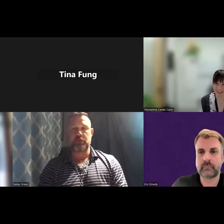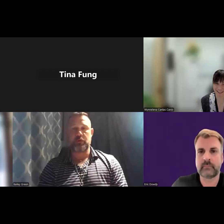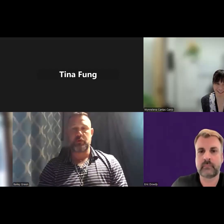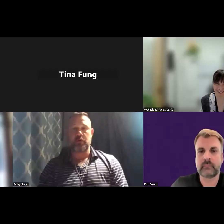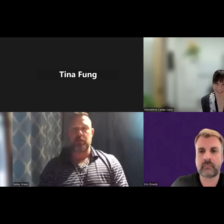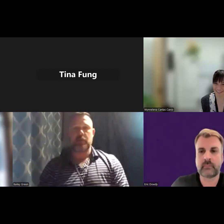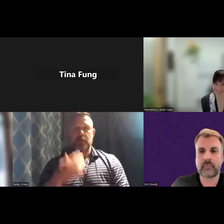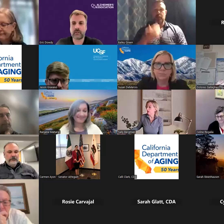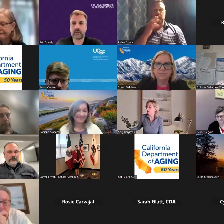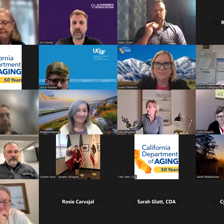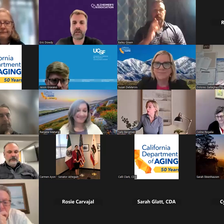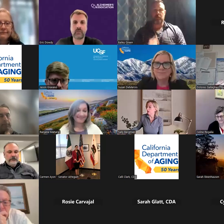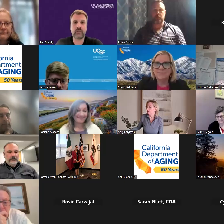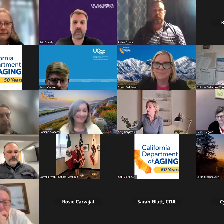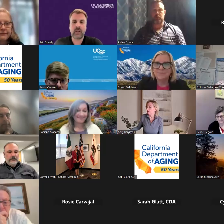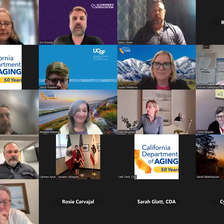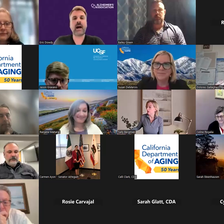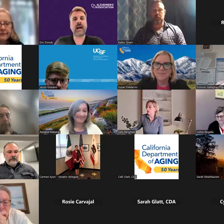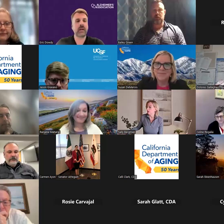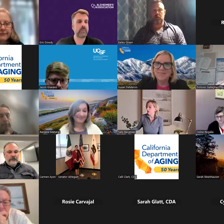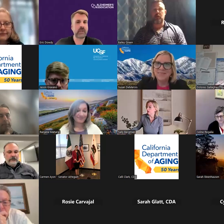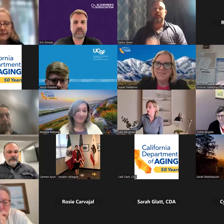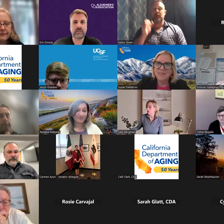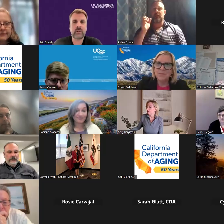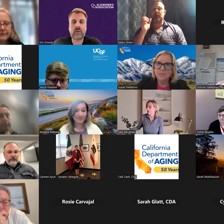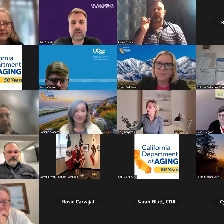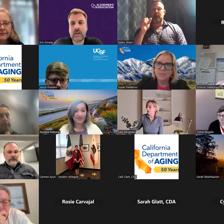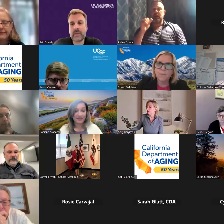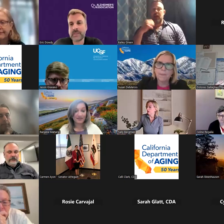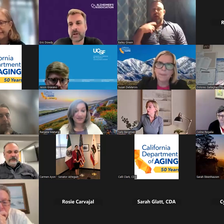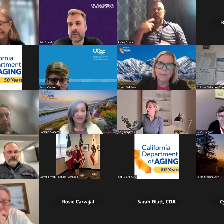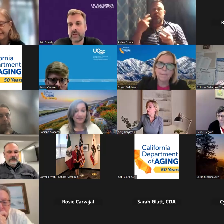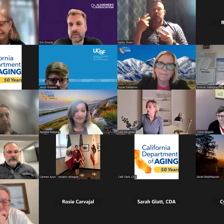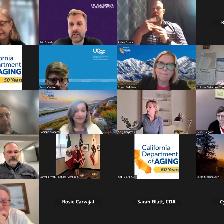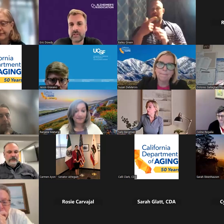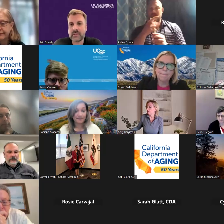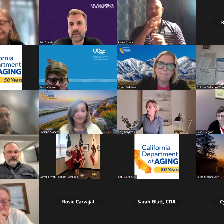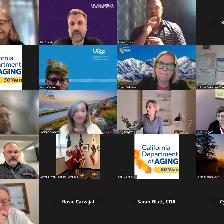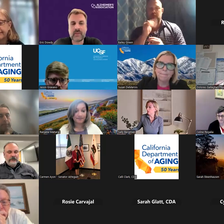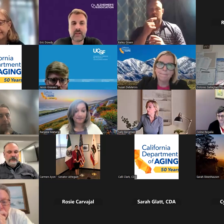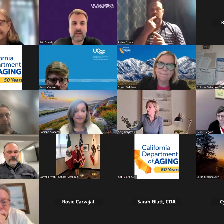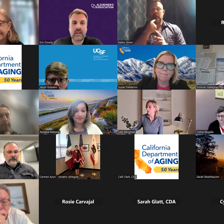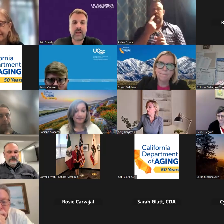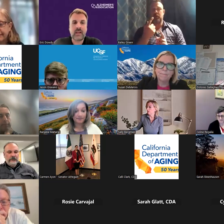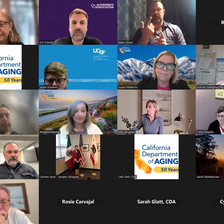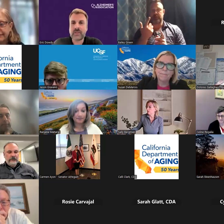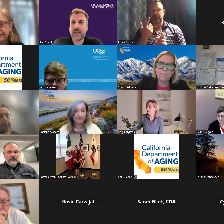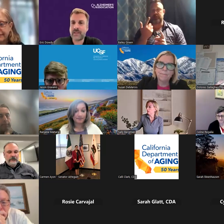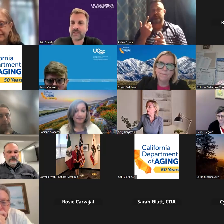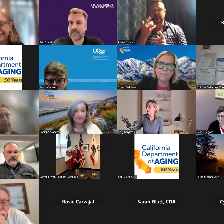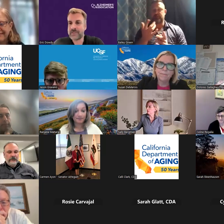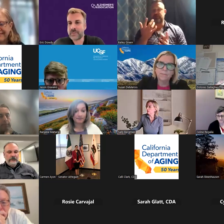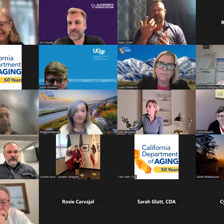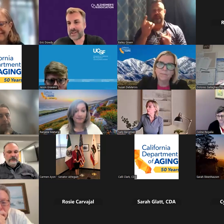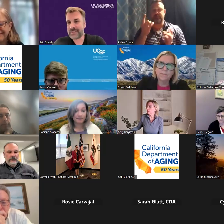Thanks, Barbara. Eric? Great. Yeah, I will hop in. So as Barbara noted, it's kind of the ill